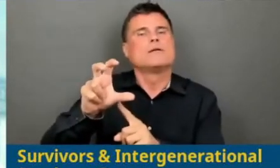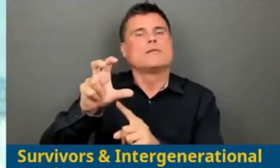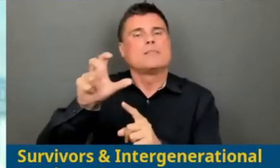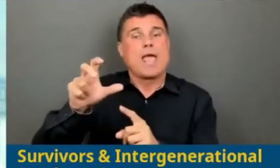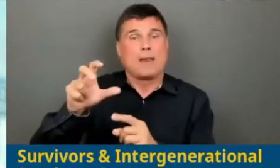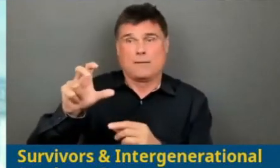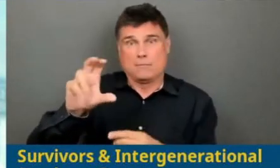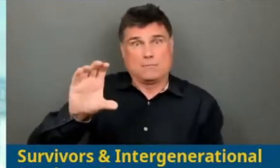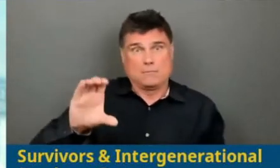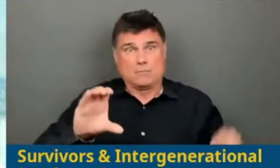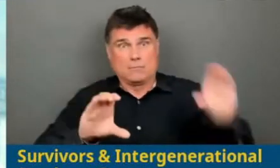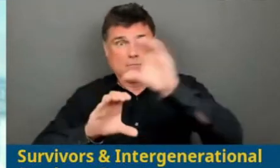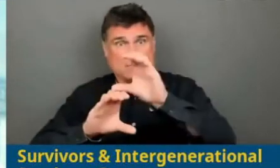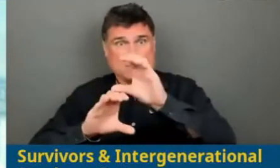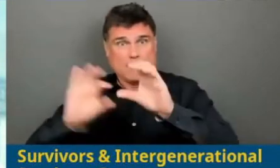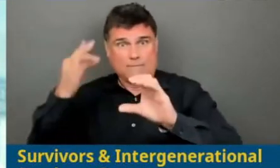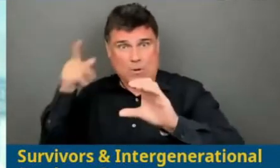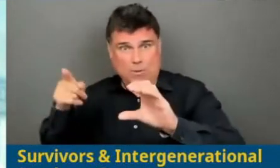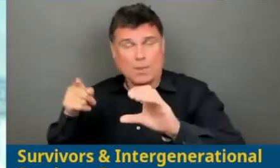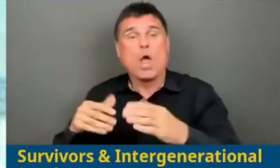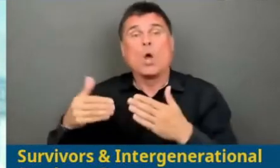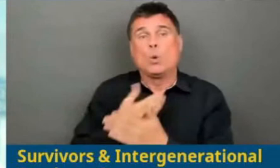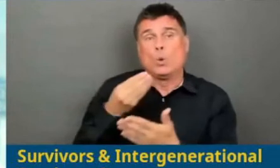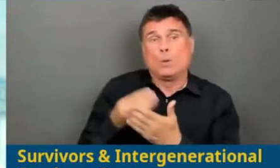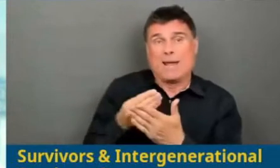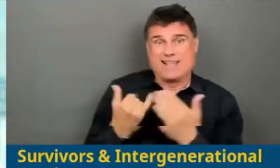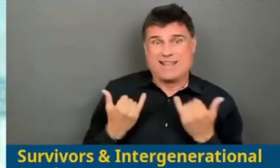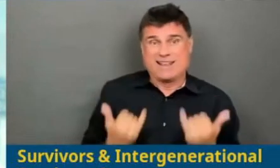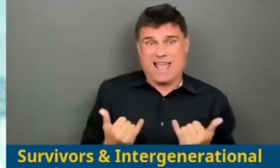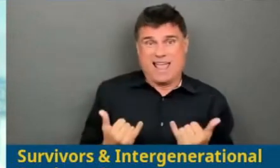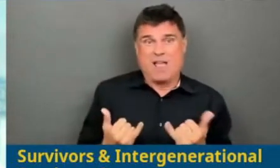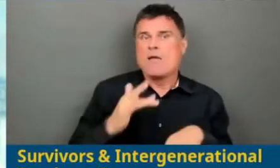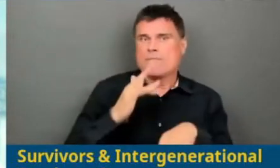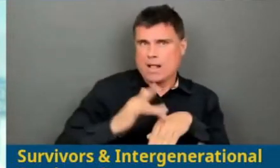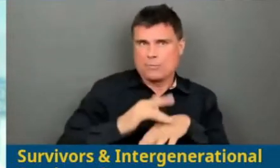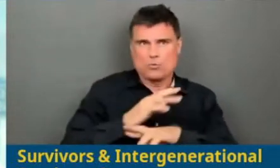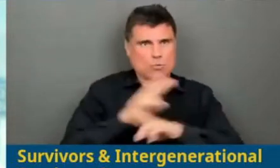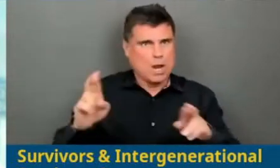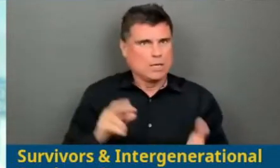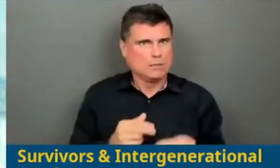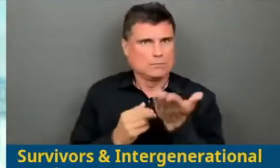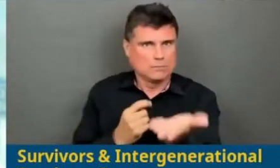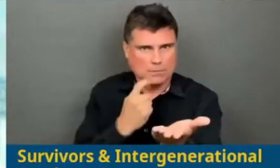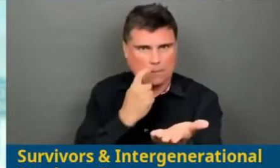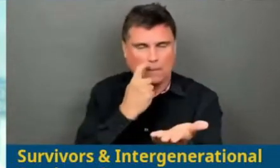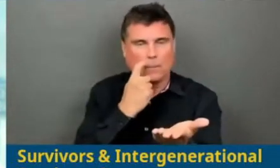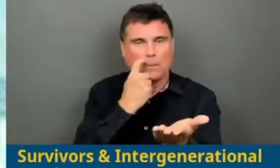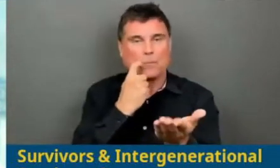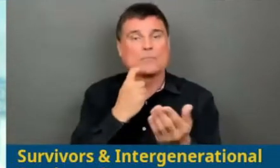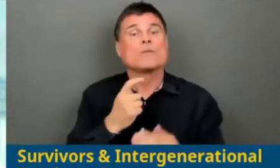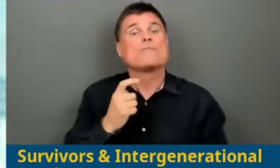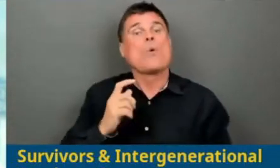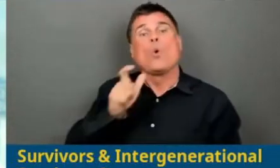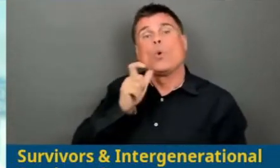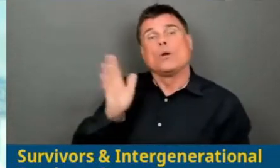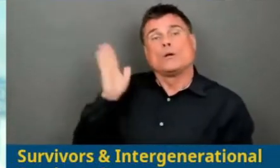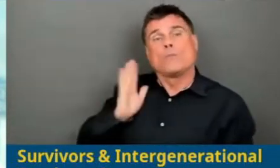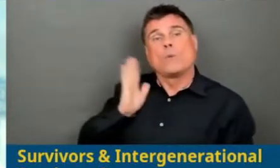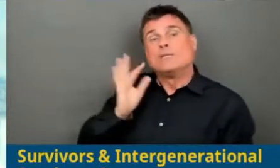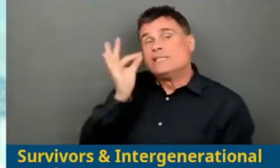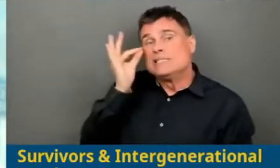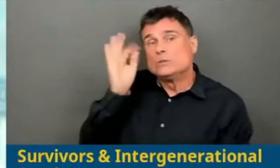New funding for First Nations is now available to undertake work on former residential schools and former